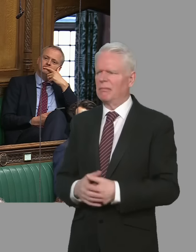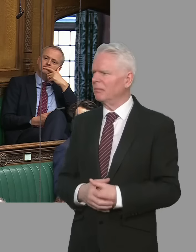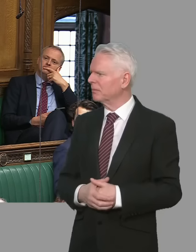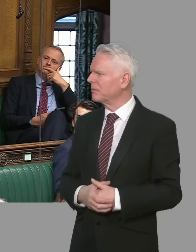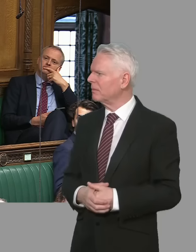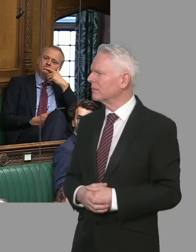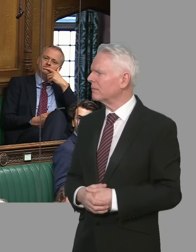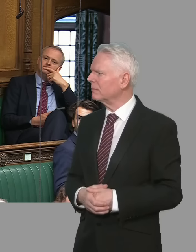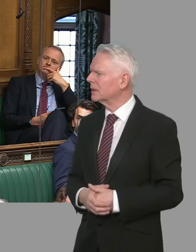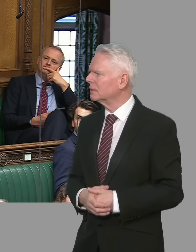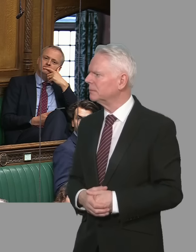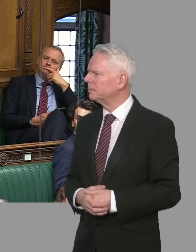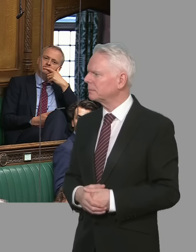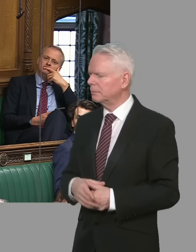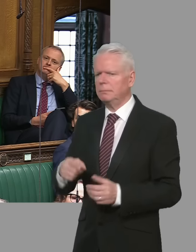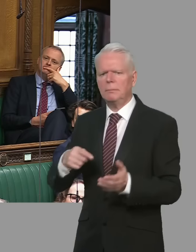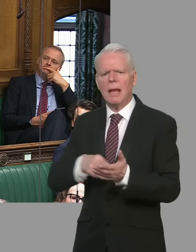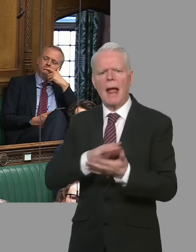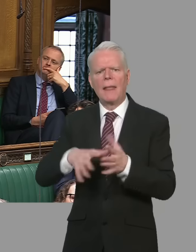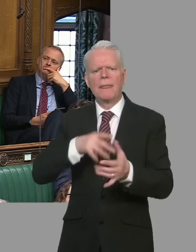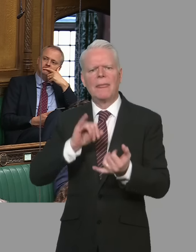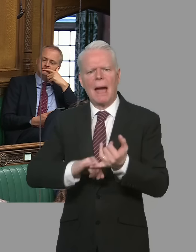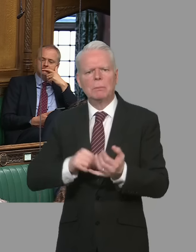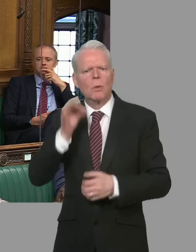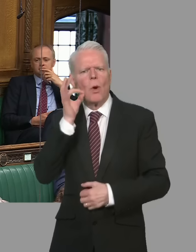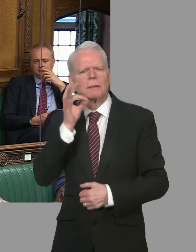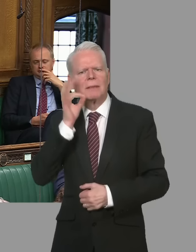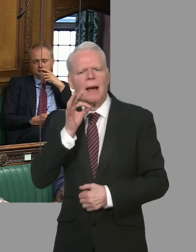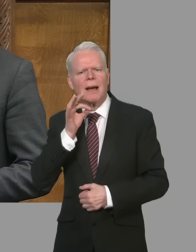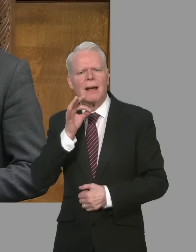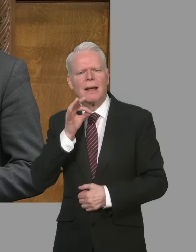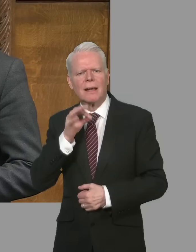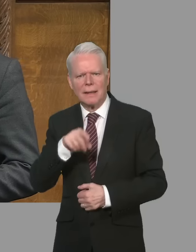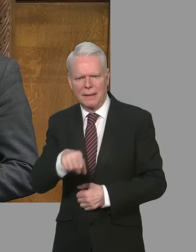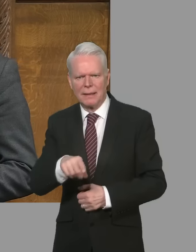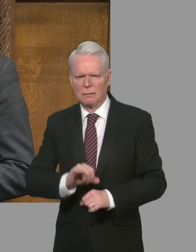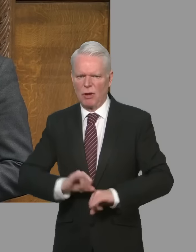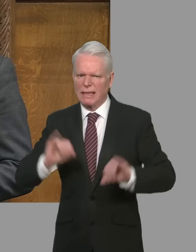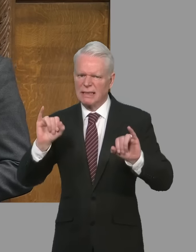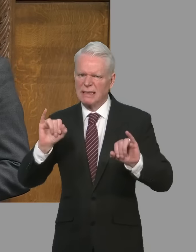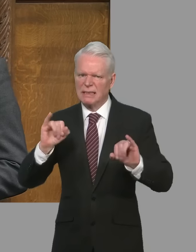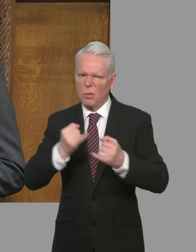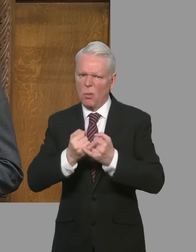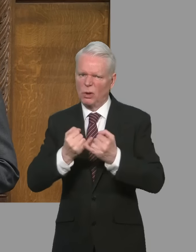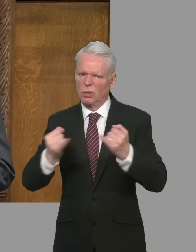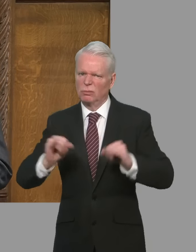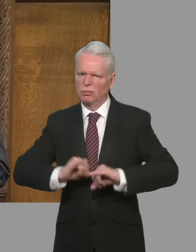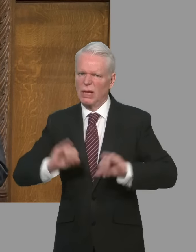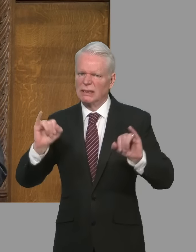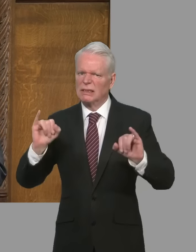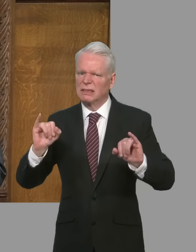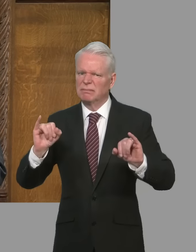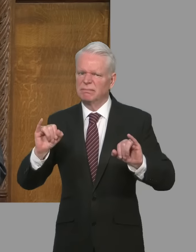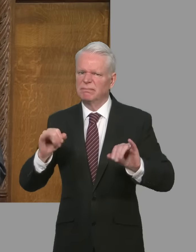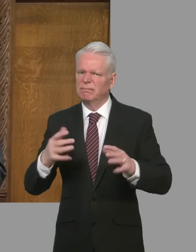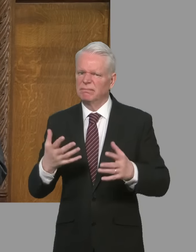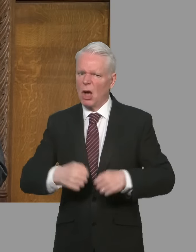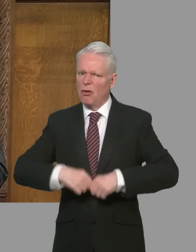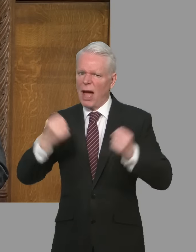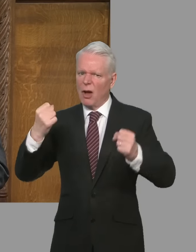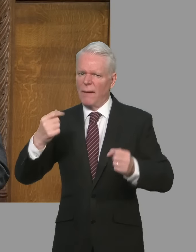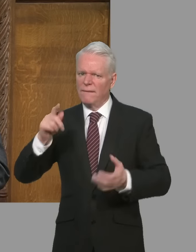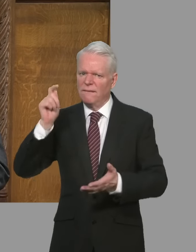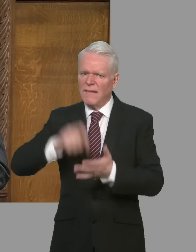into our rivers by Ofwat. It is allowed to do so under rules that are laid out in the Water